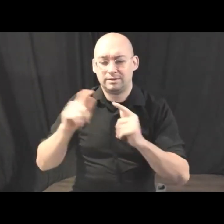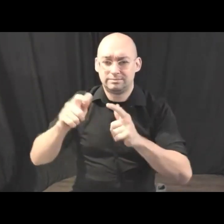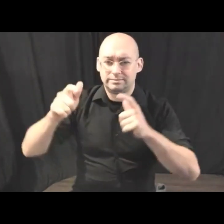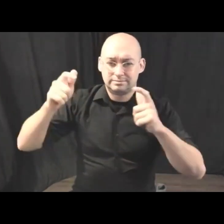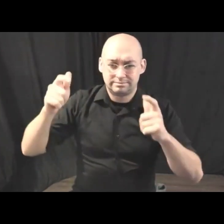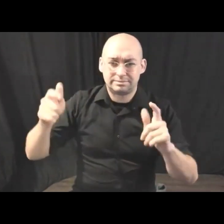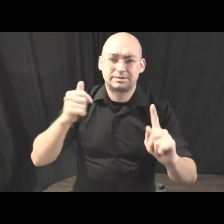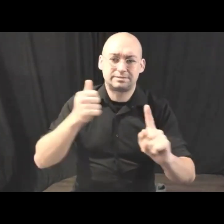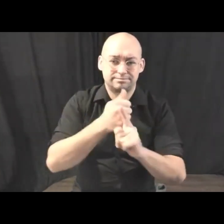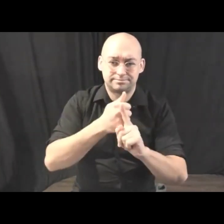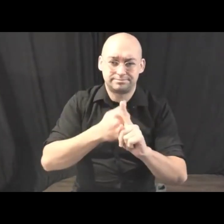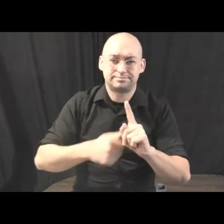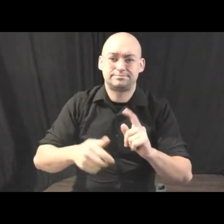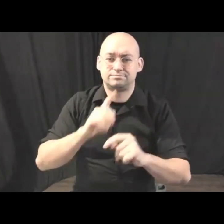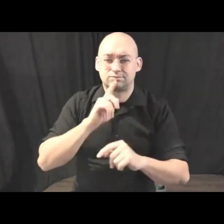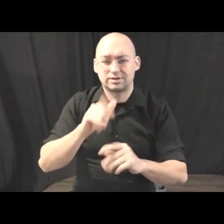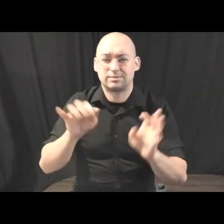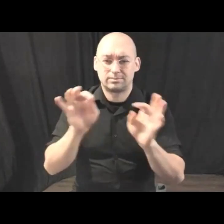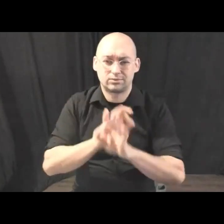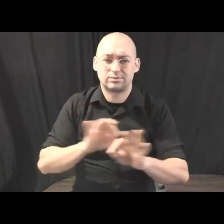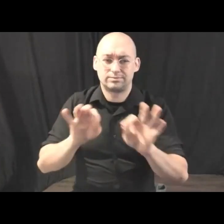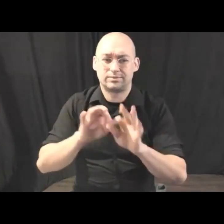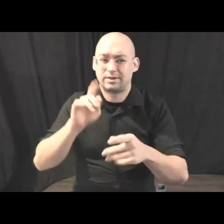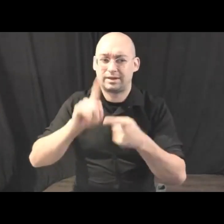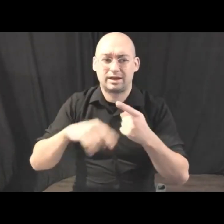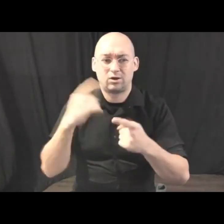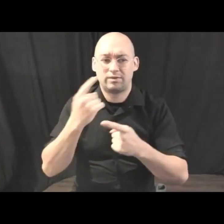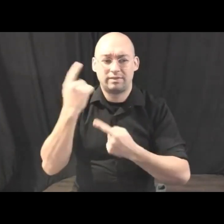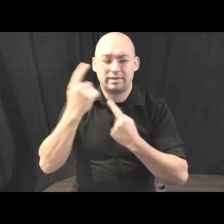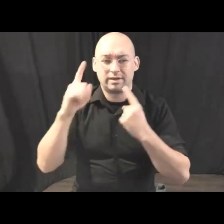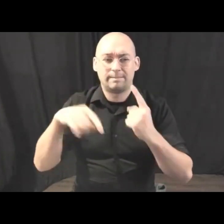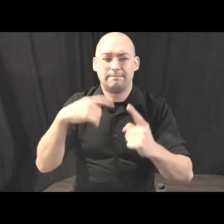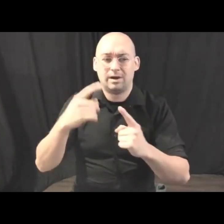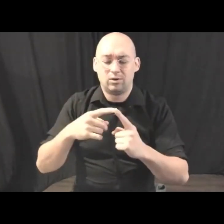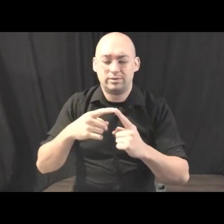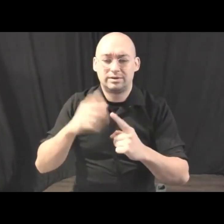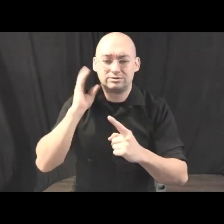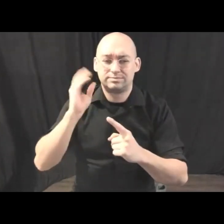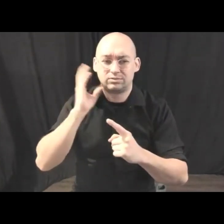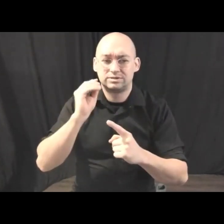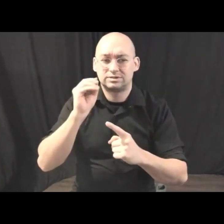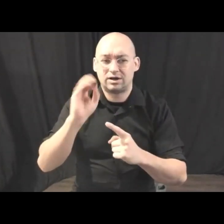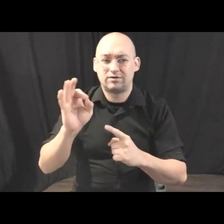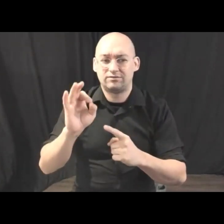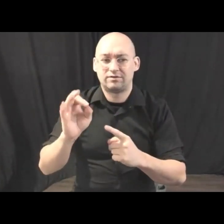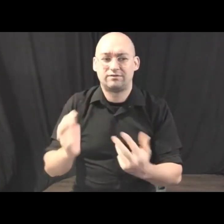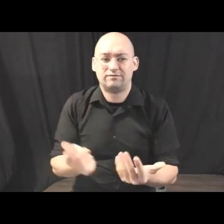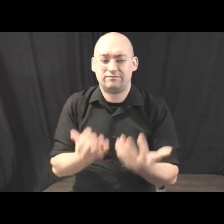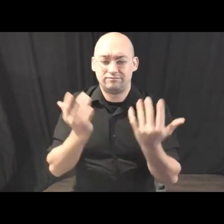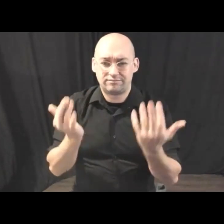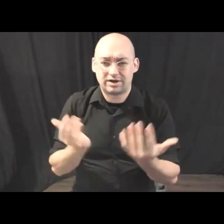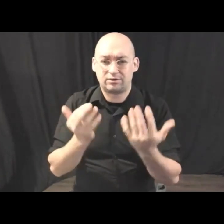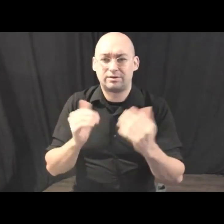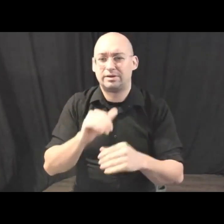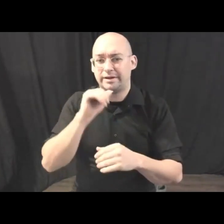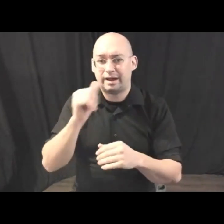really matters. And so we can't just think about the experience of fire in a less populated